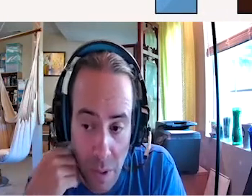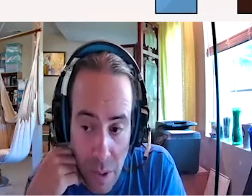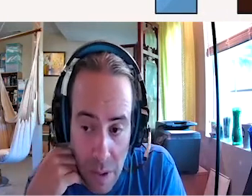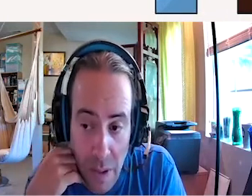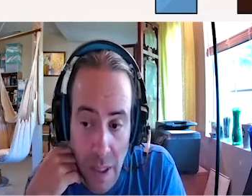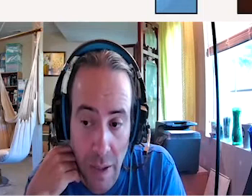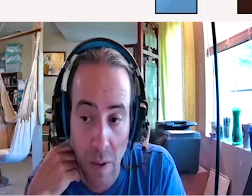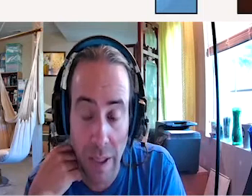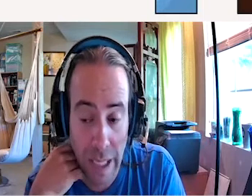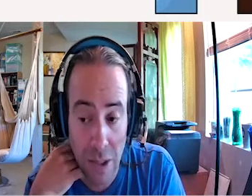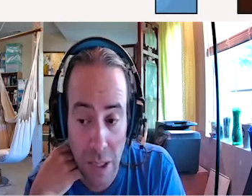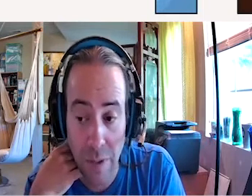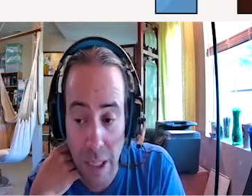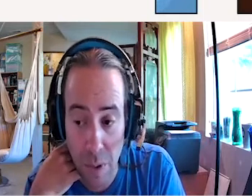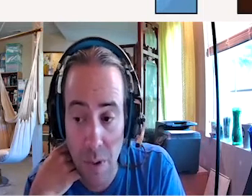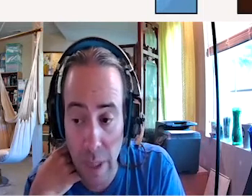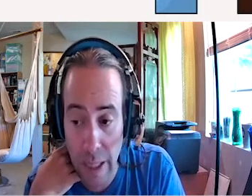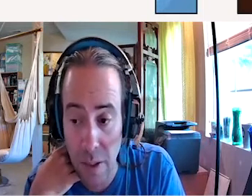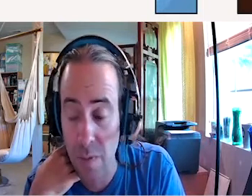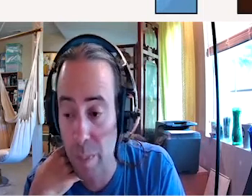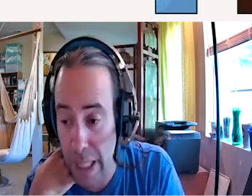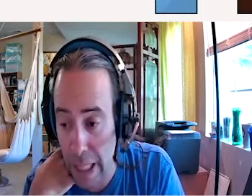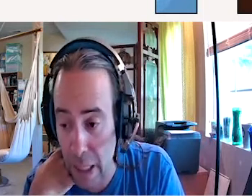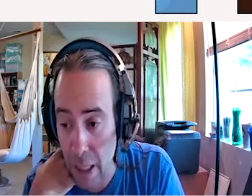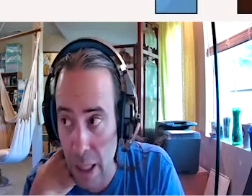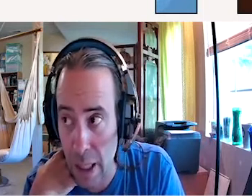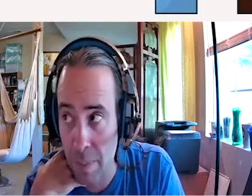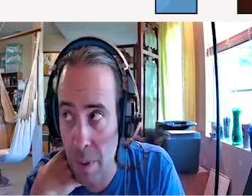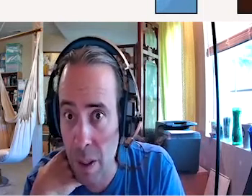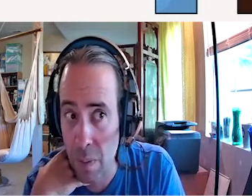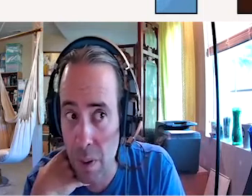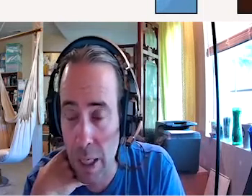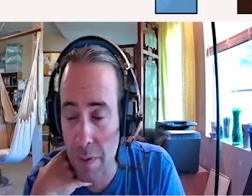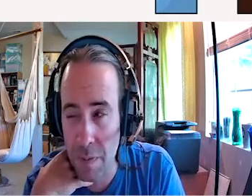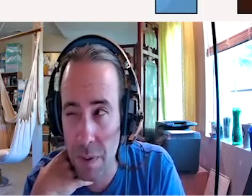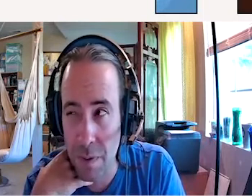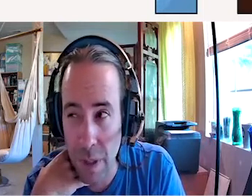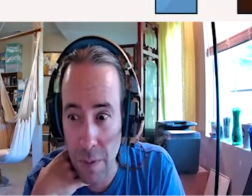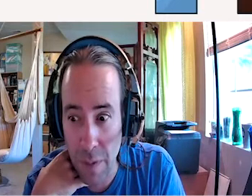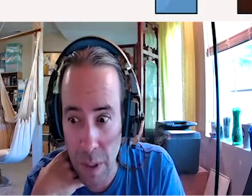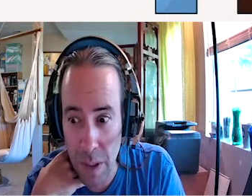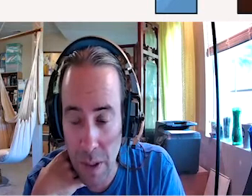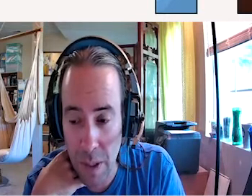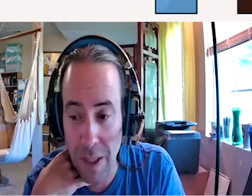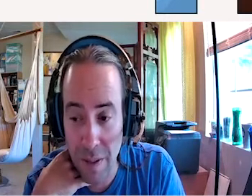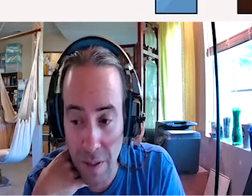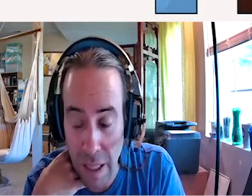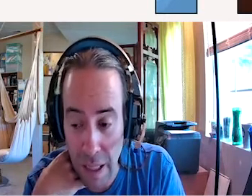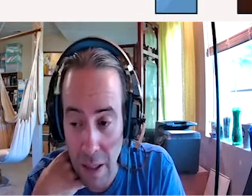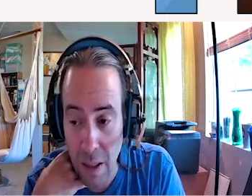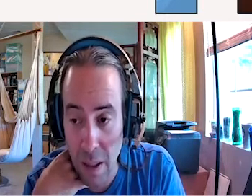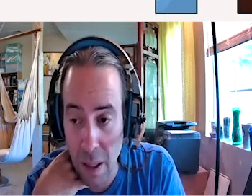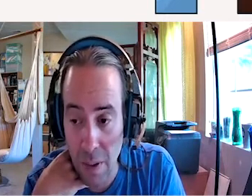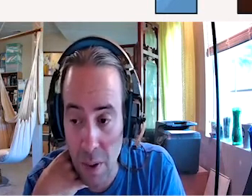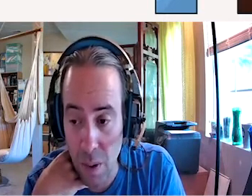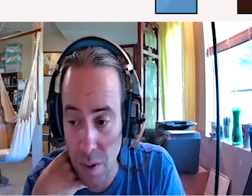development opportunities that are occasionally available to adjuncts for pay. We don't have definitive confirmation on this, but I